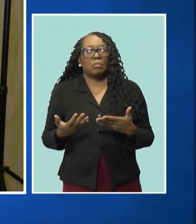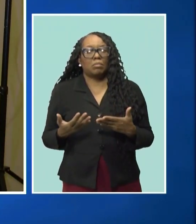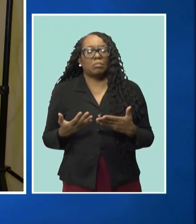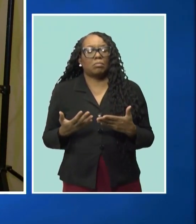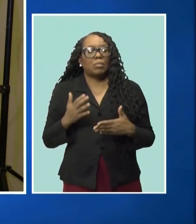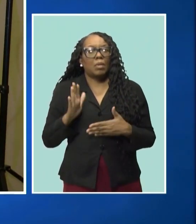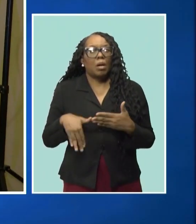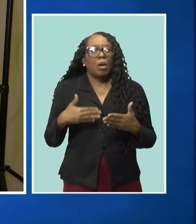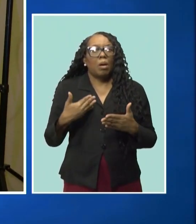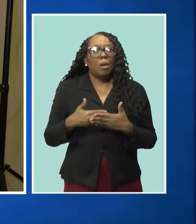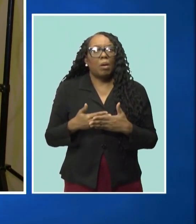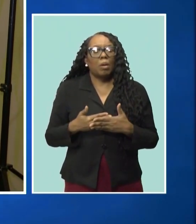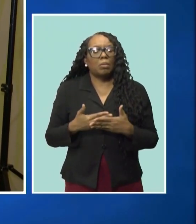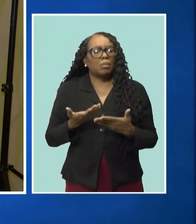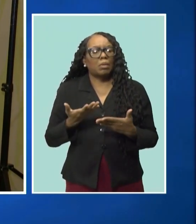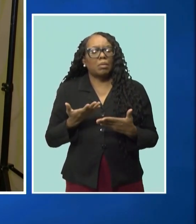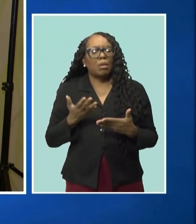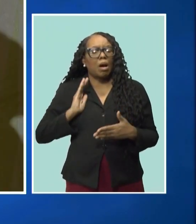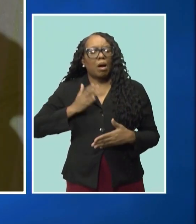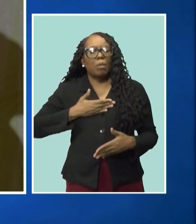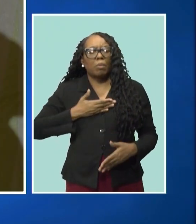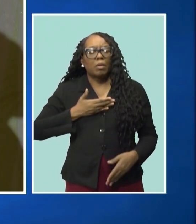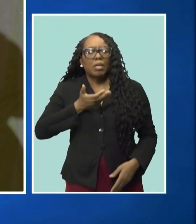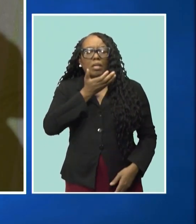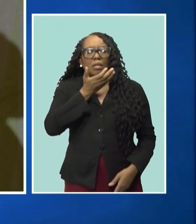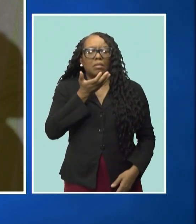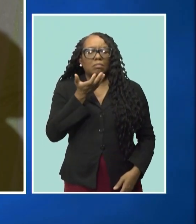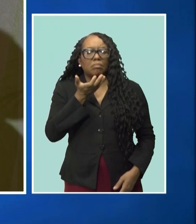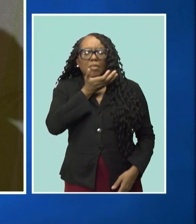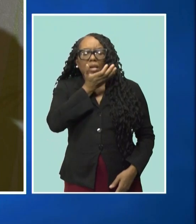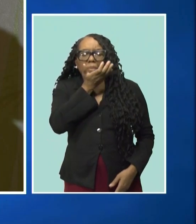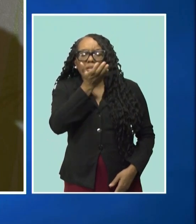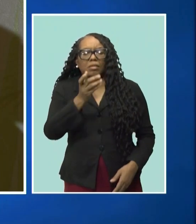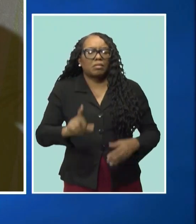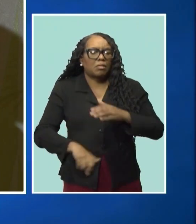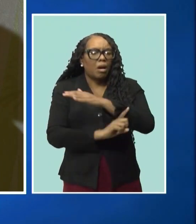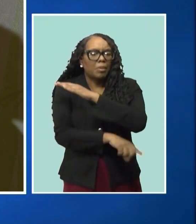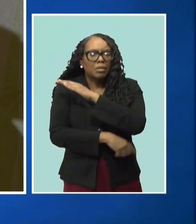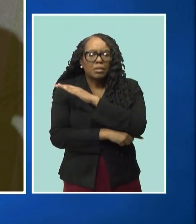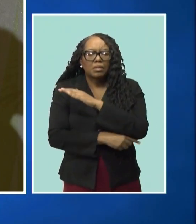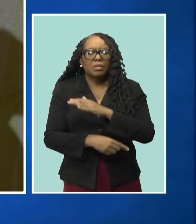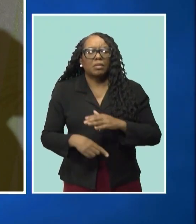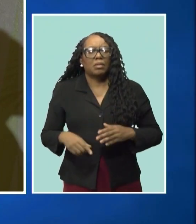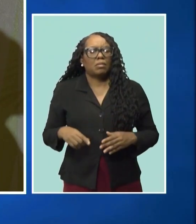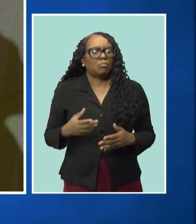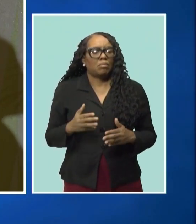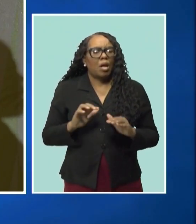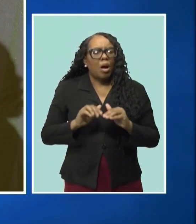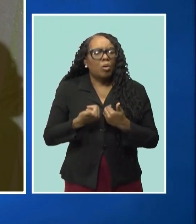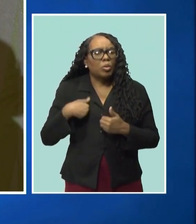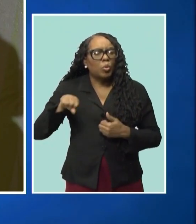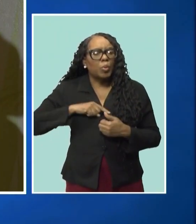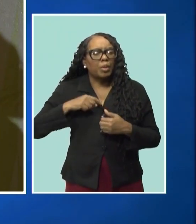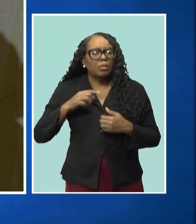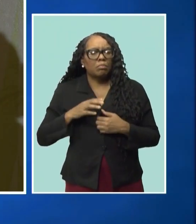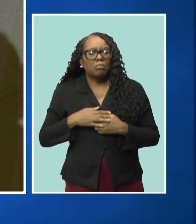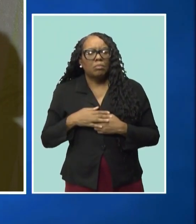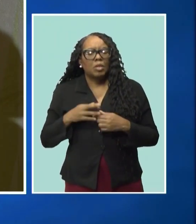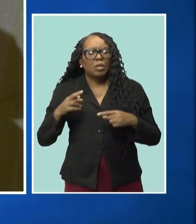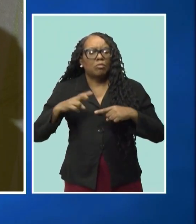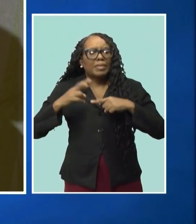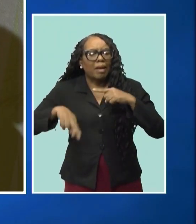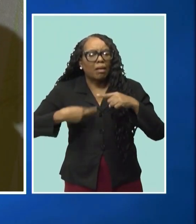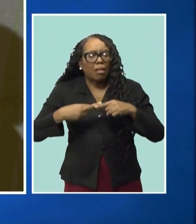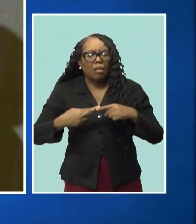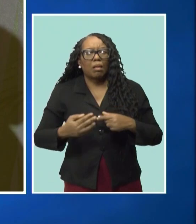are we reusing that? How are we recycling that? Where are the new businesses that can come out of that? So really, and what